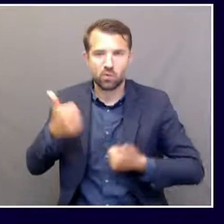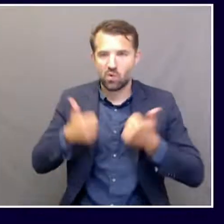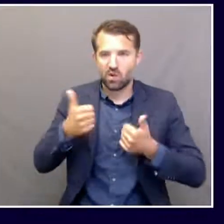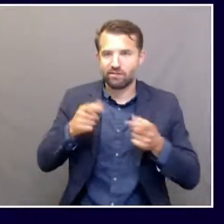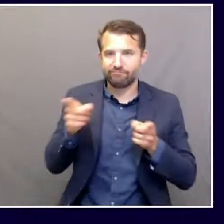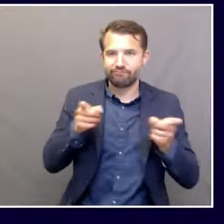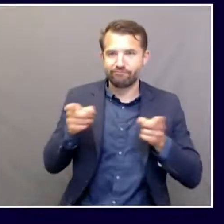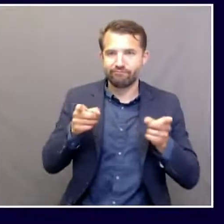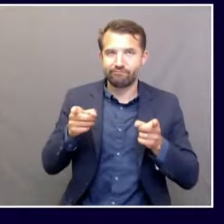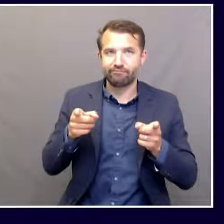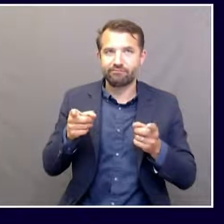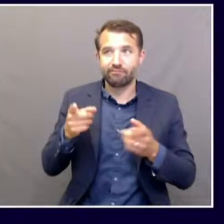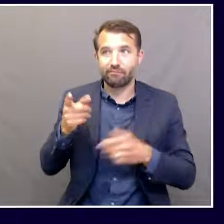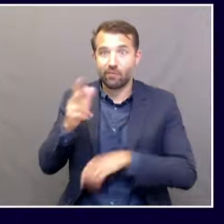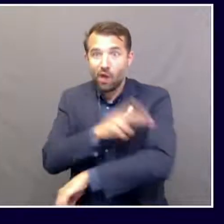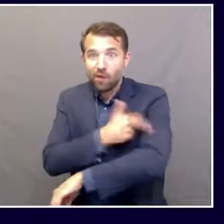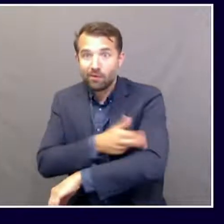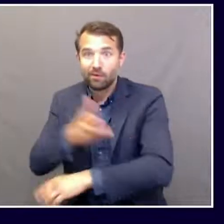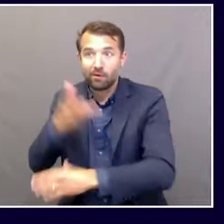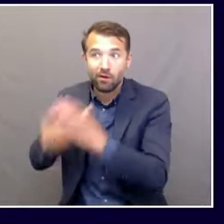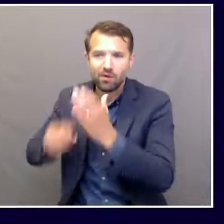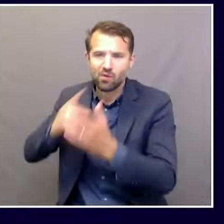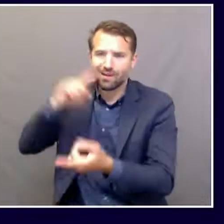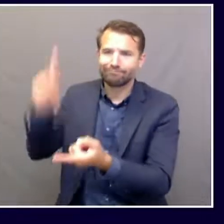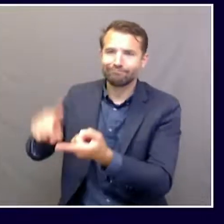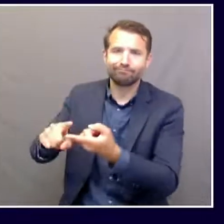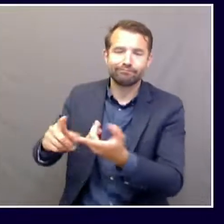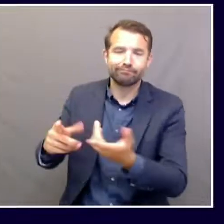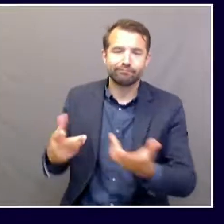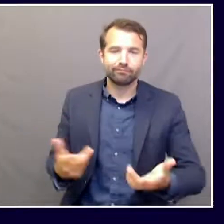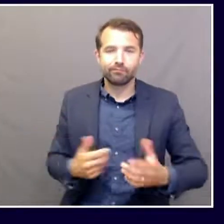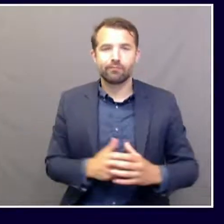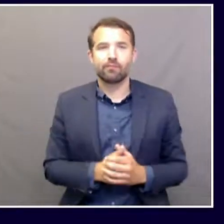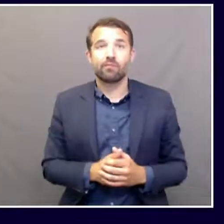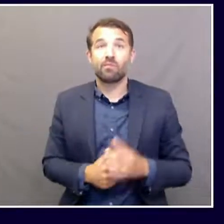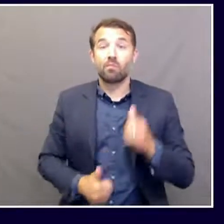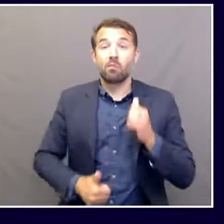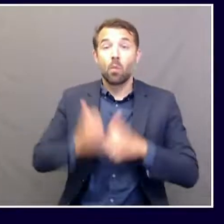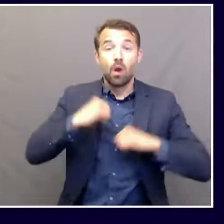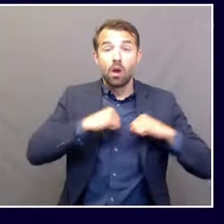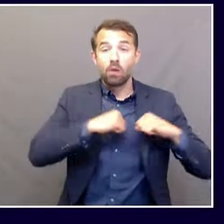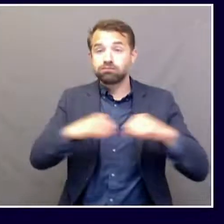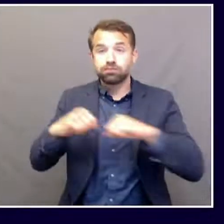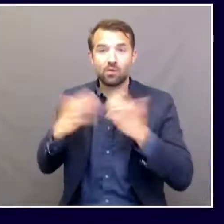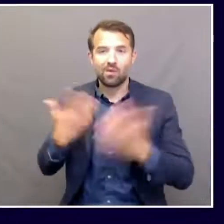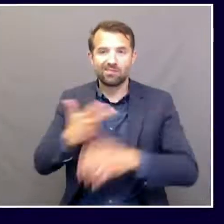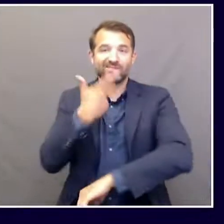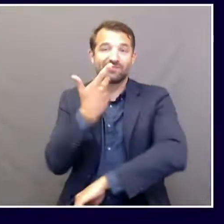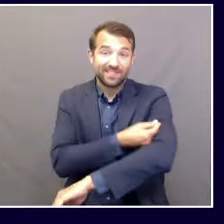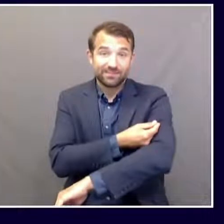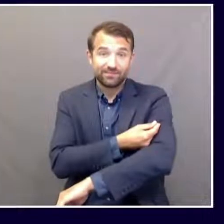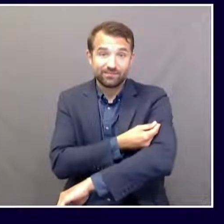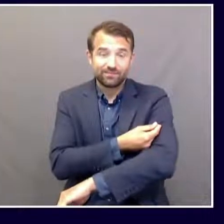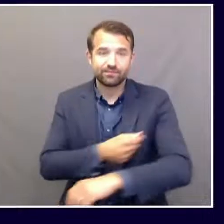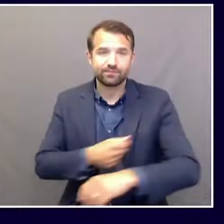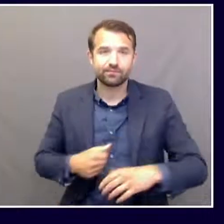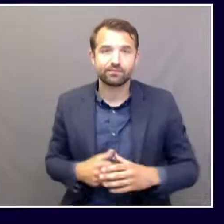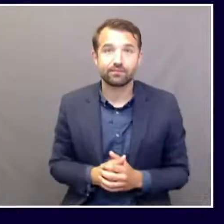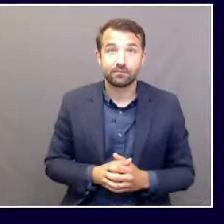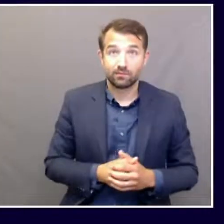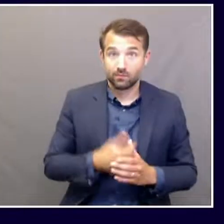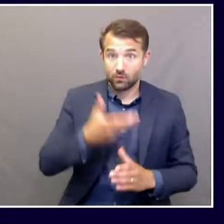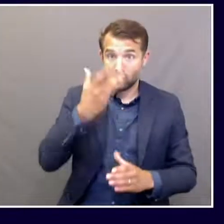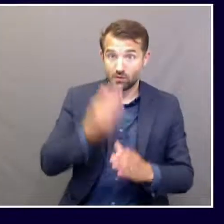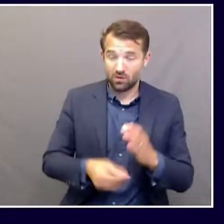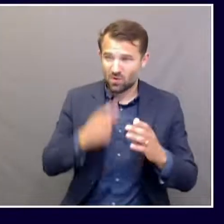disease because of COVID is to be vaccinated. It's still sad that individuals may pass away after getting fully